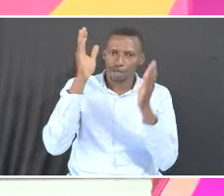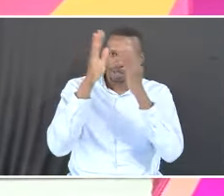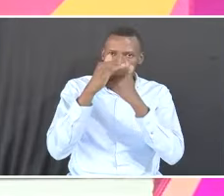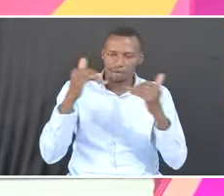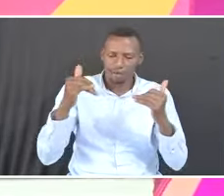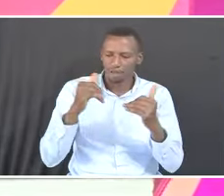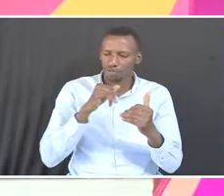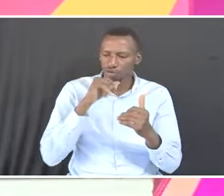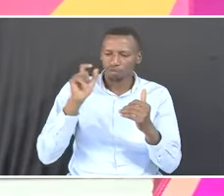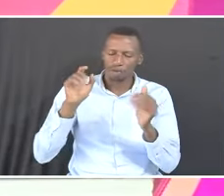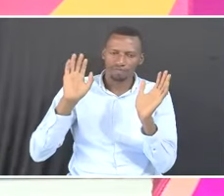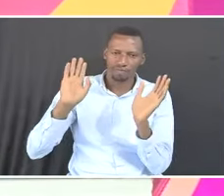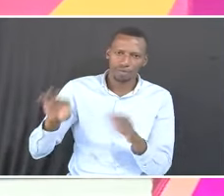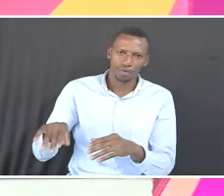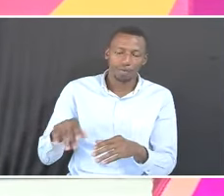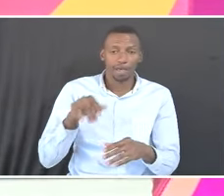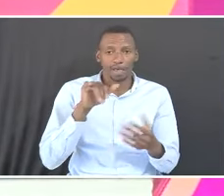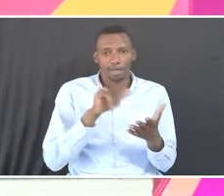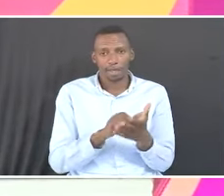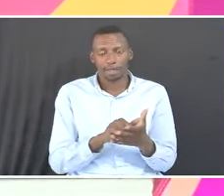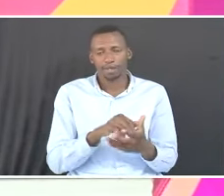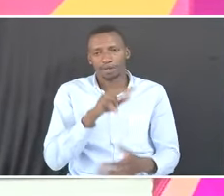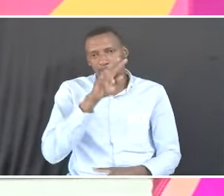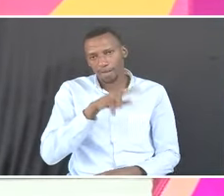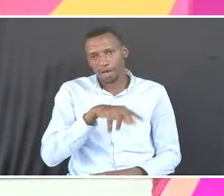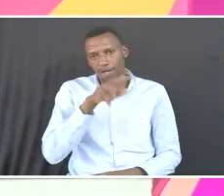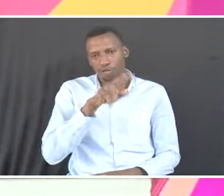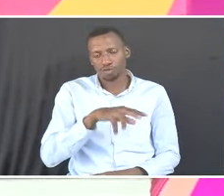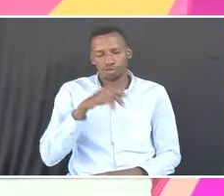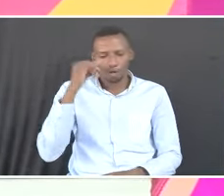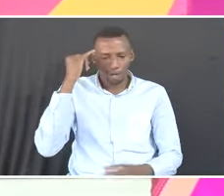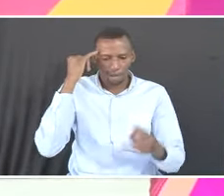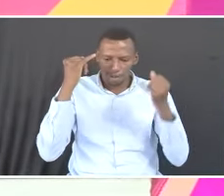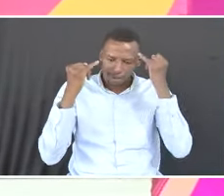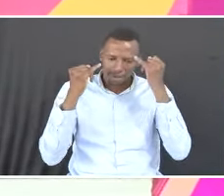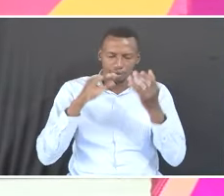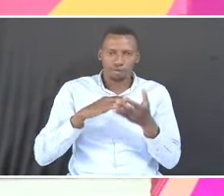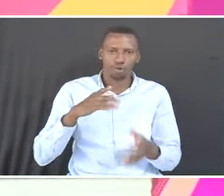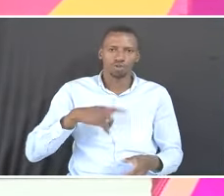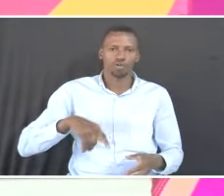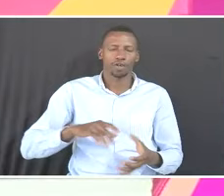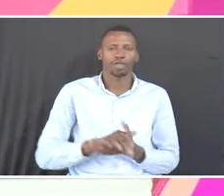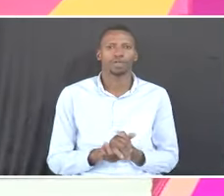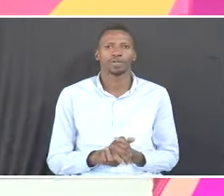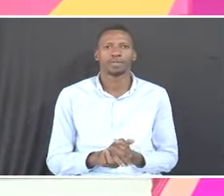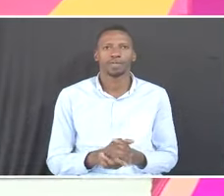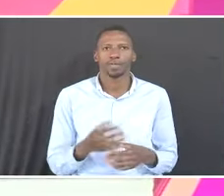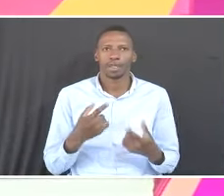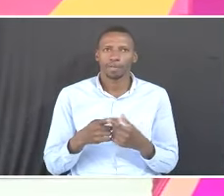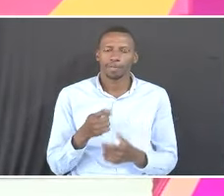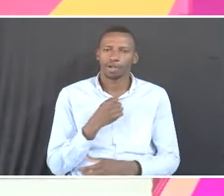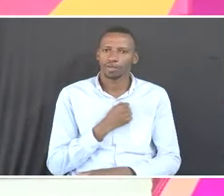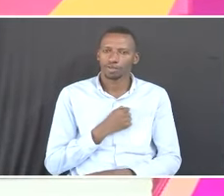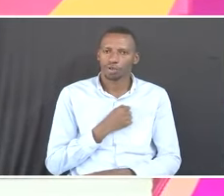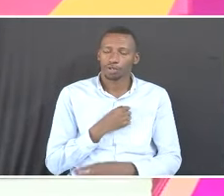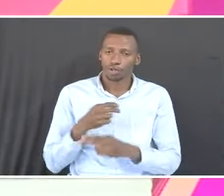of many of us. But very unfortunately, soon and very